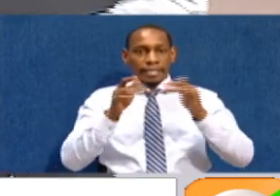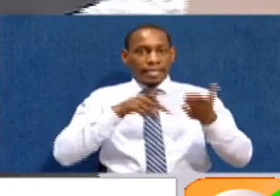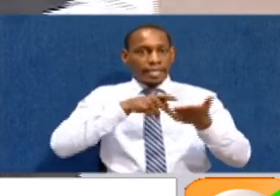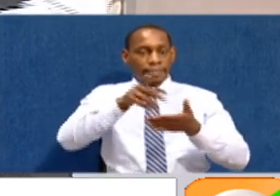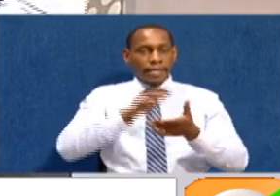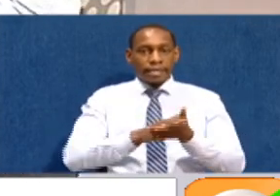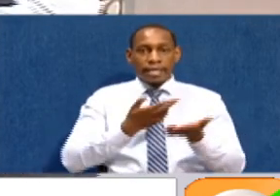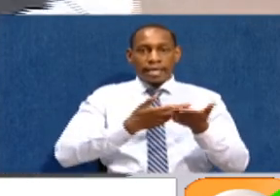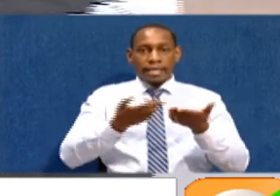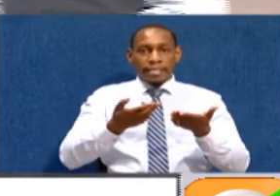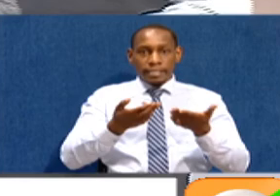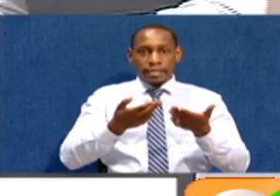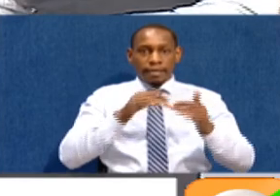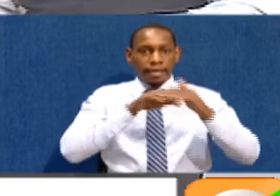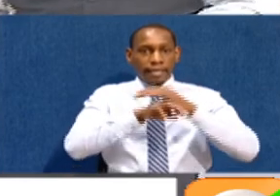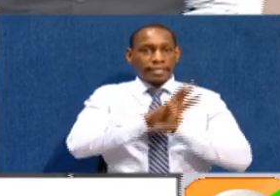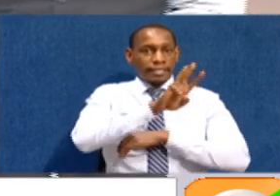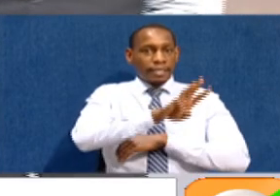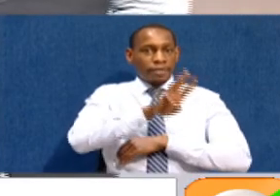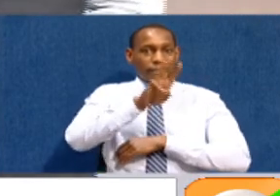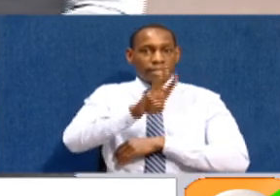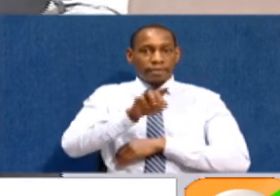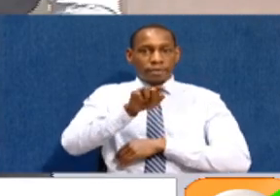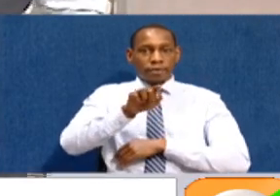payments. Register to visit at